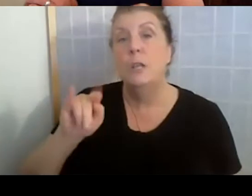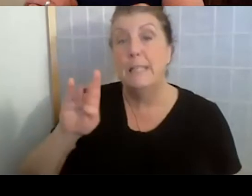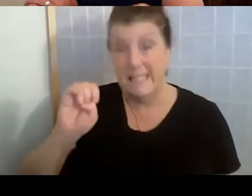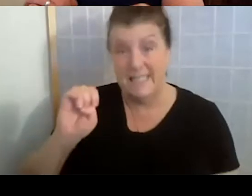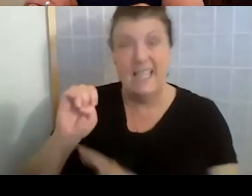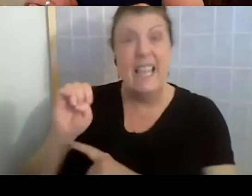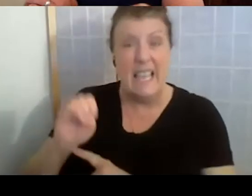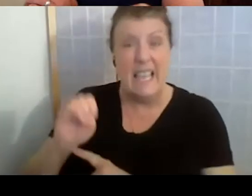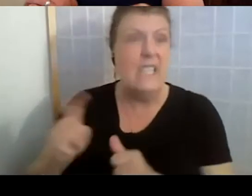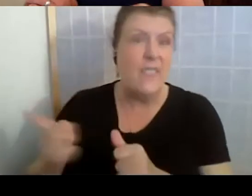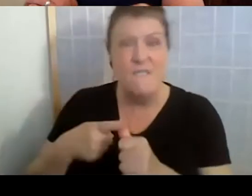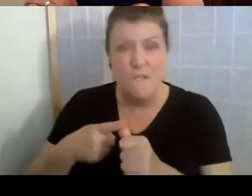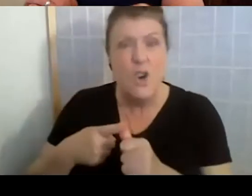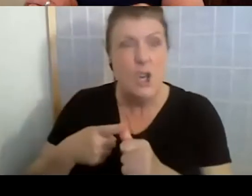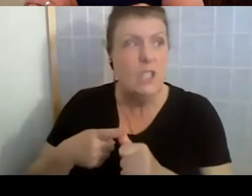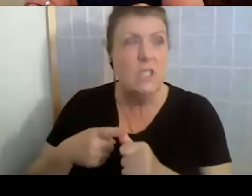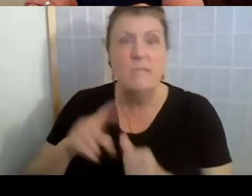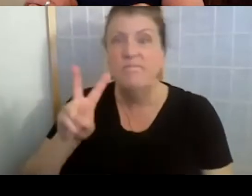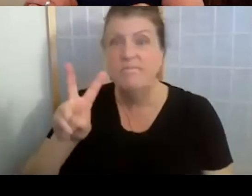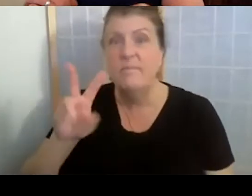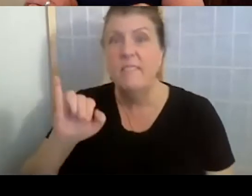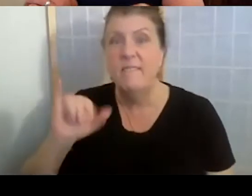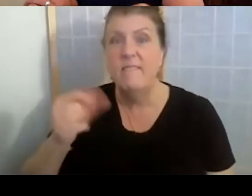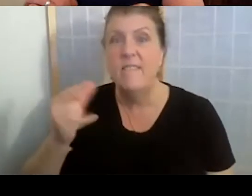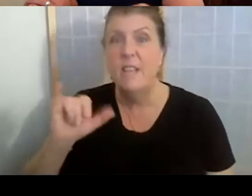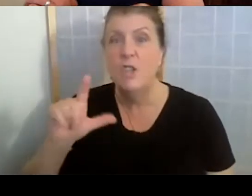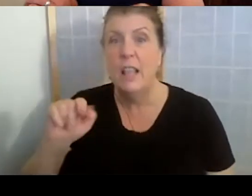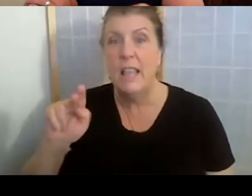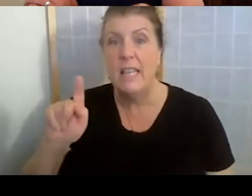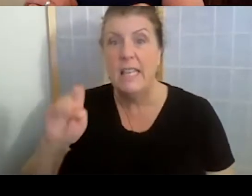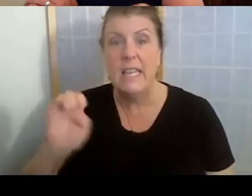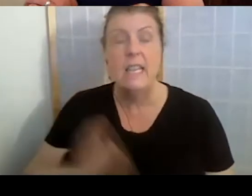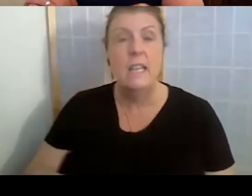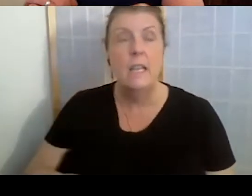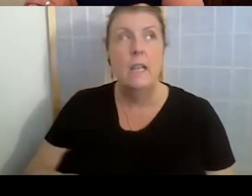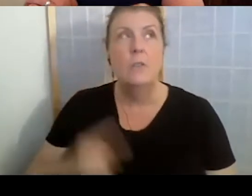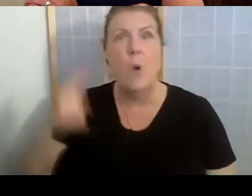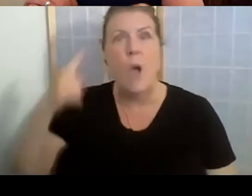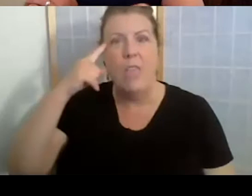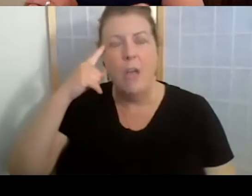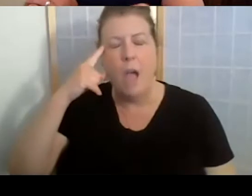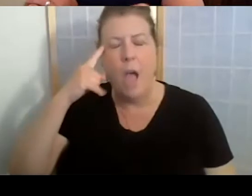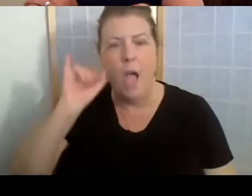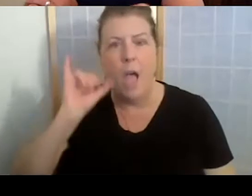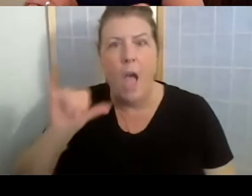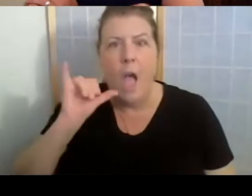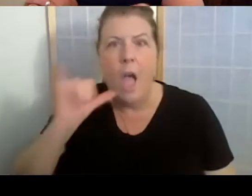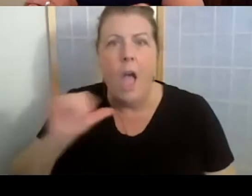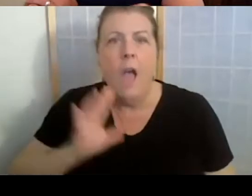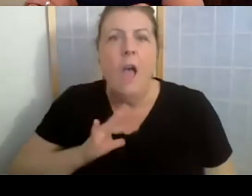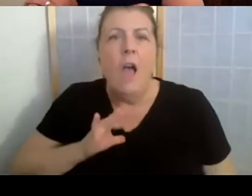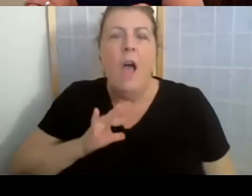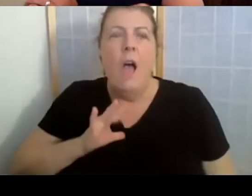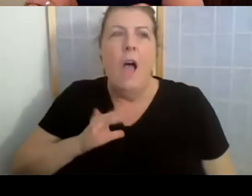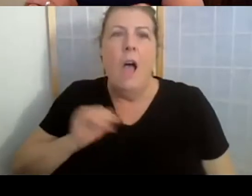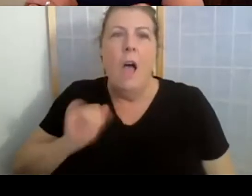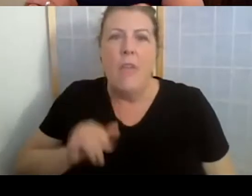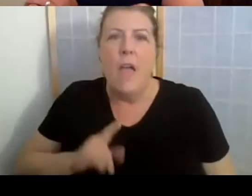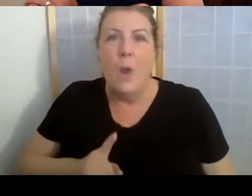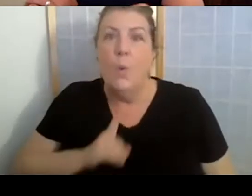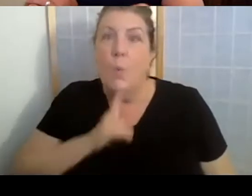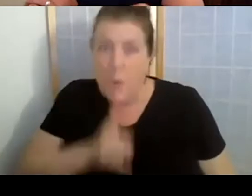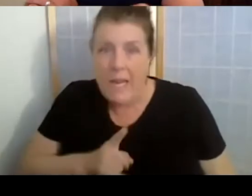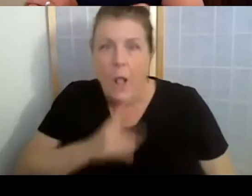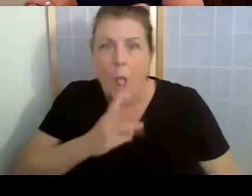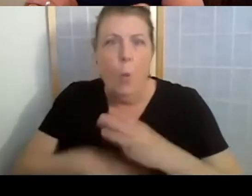superhero is Hooded Justice. And so the more that I thought about it, marrying sort of the real world of American